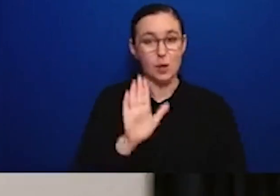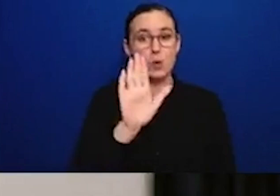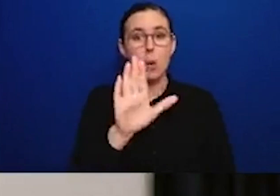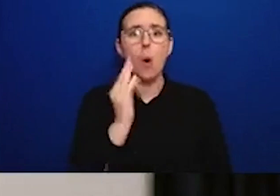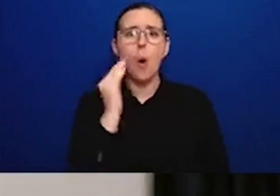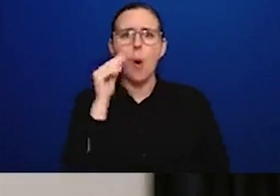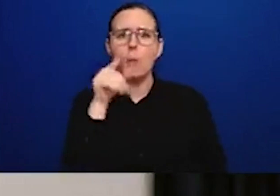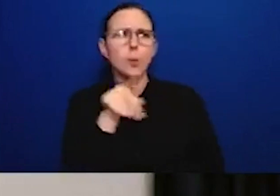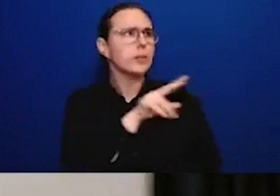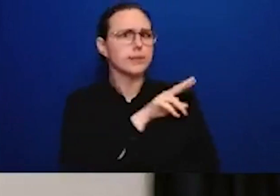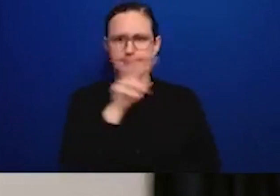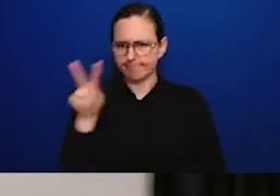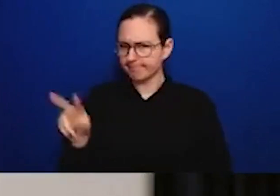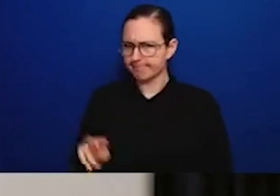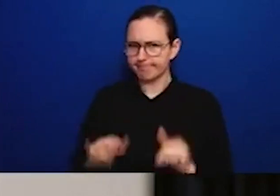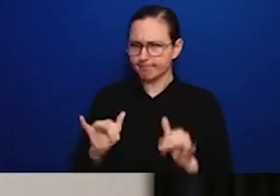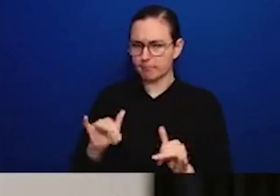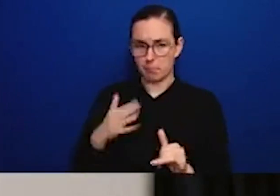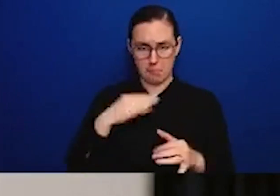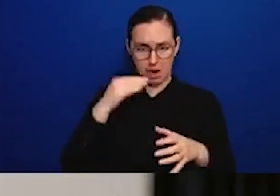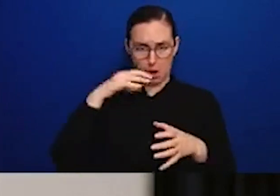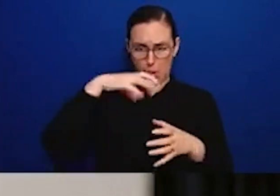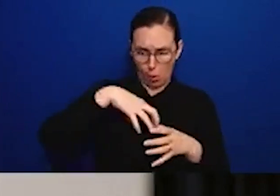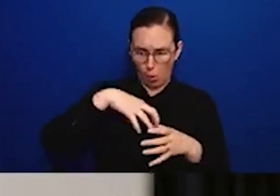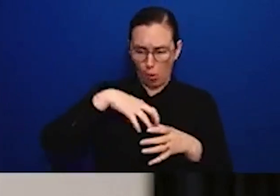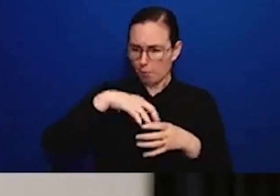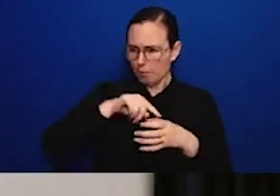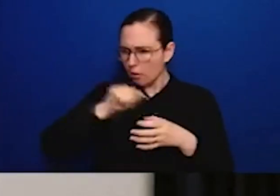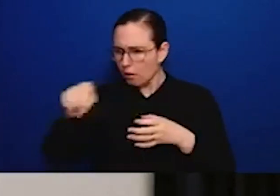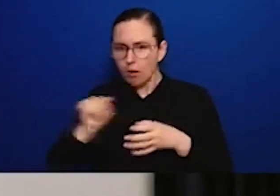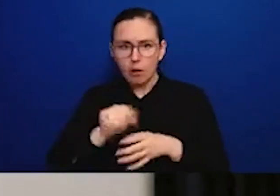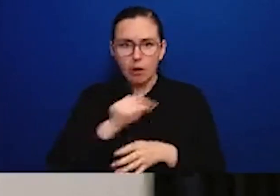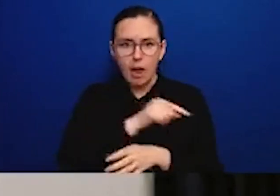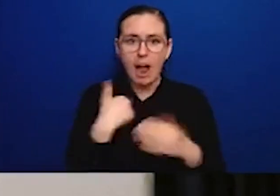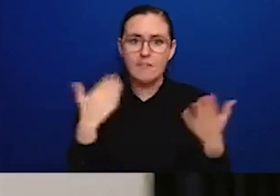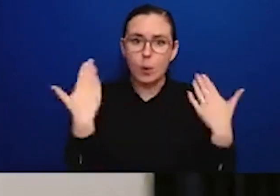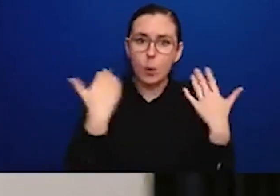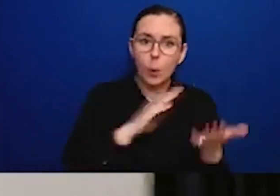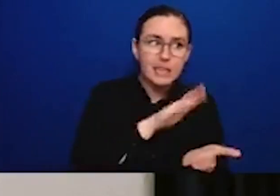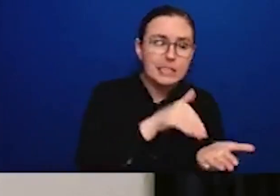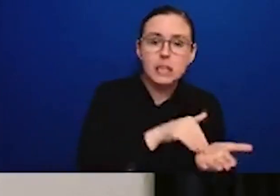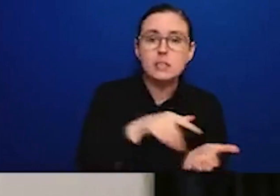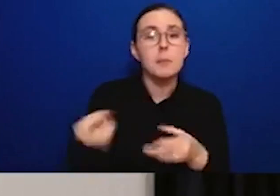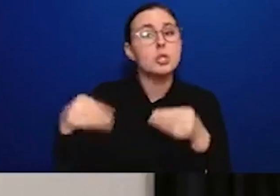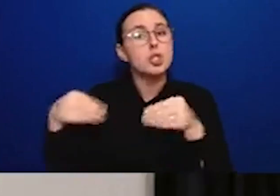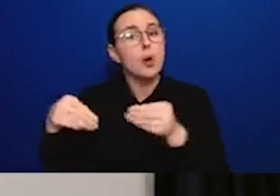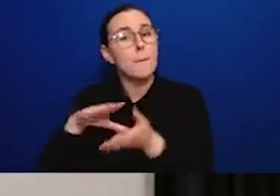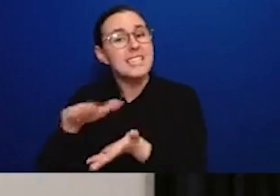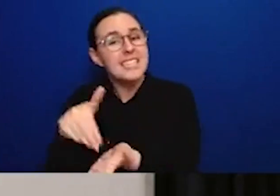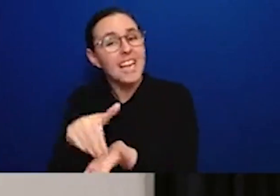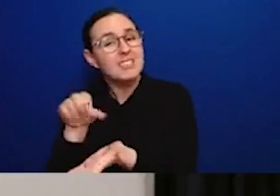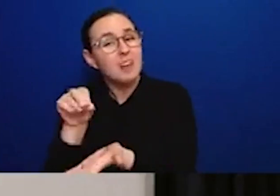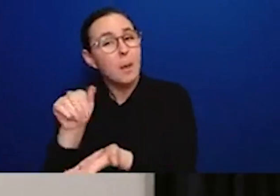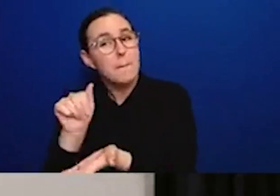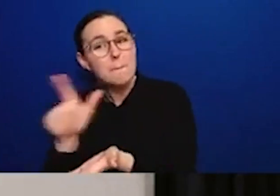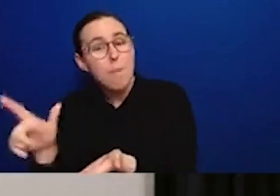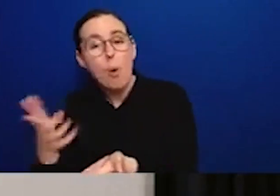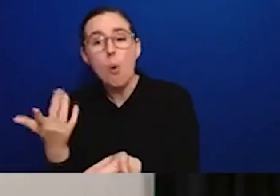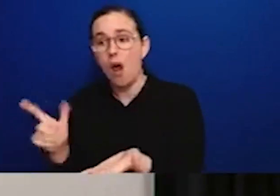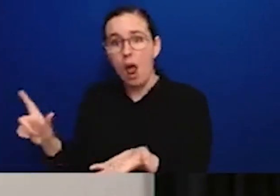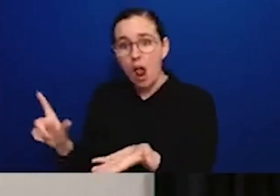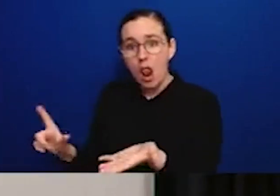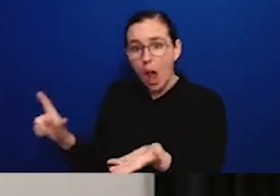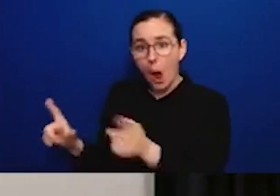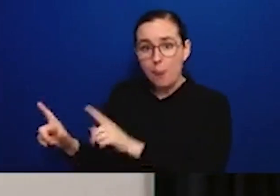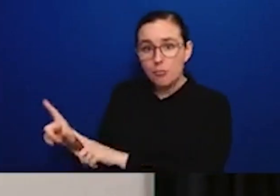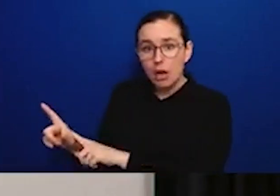or malls. Identify neighbours and family members who may be at risk during a heat event. If heat has a severe impact on you, or you